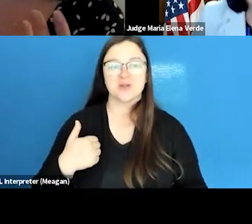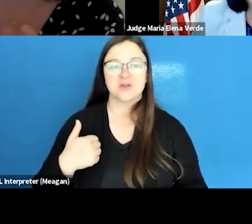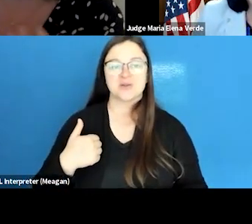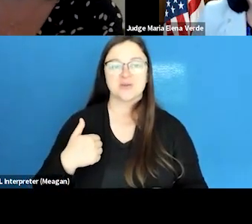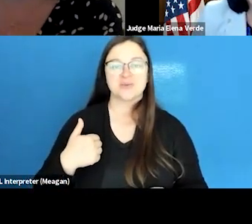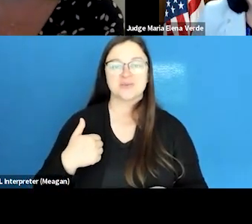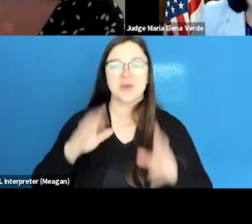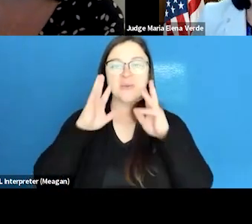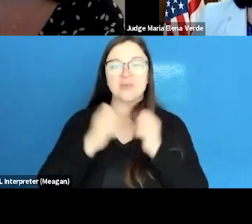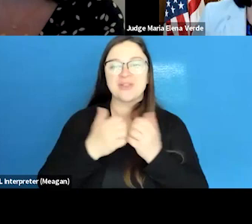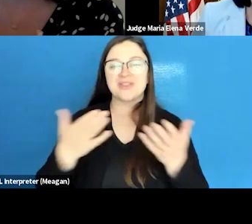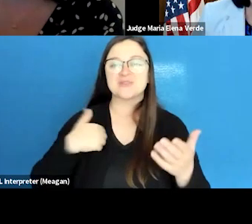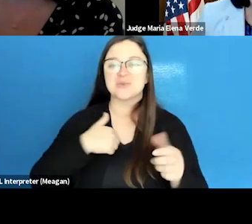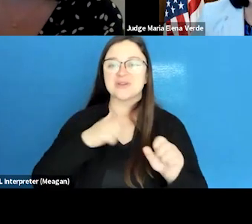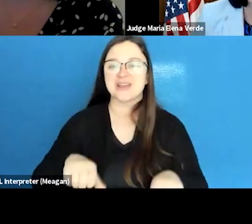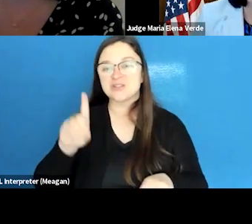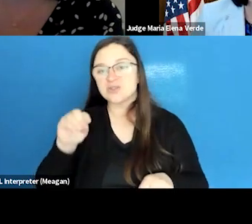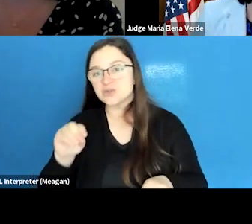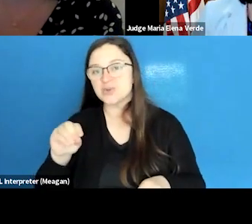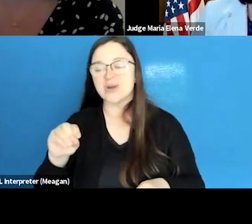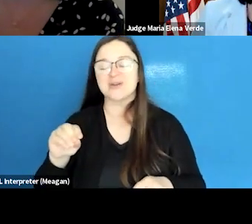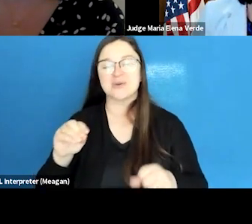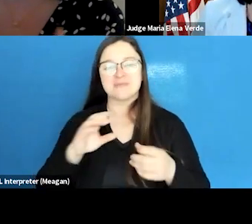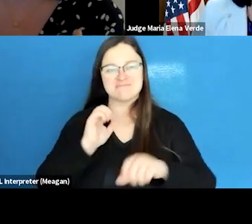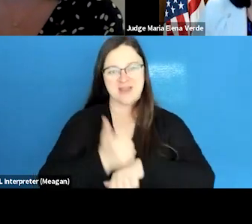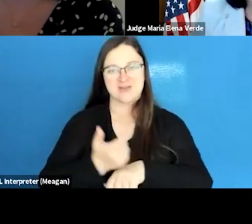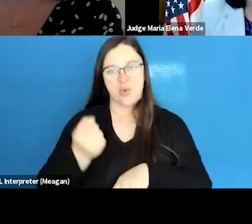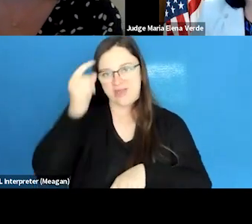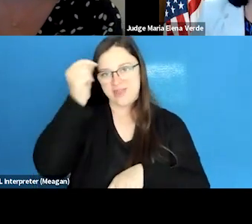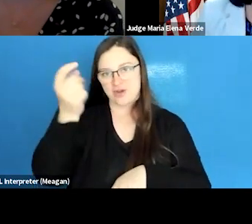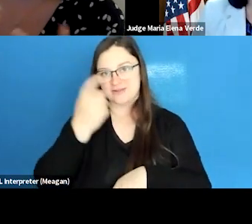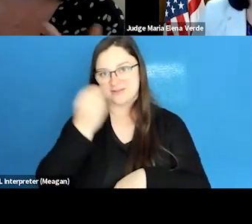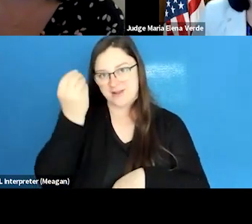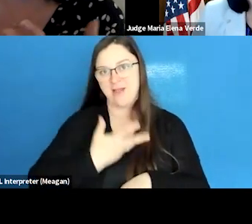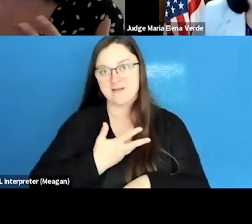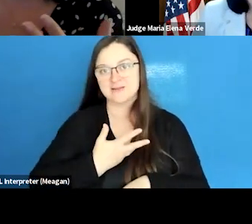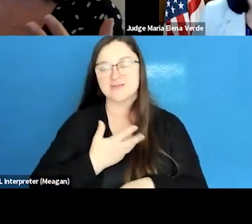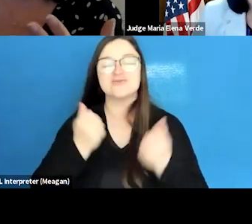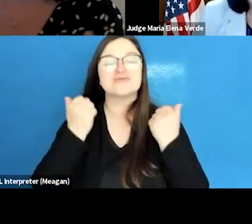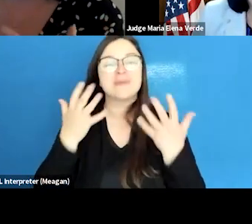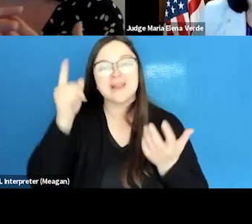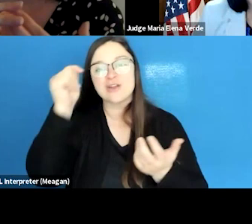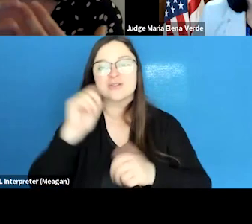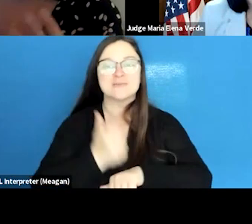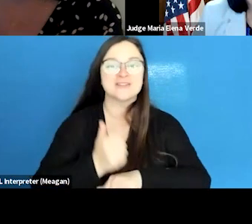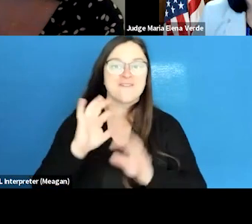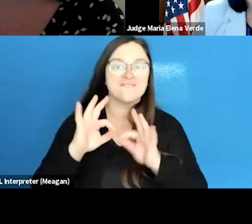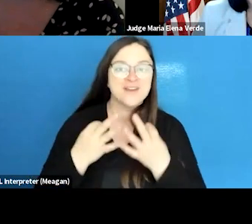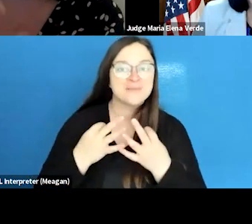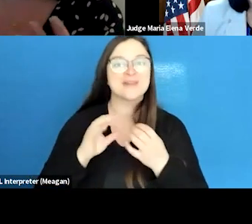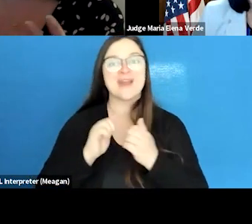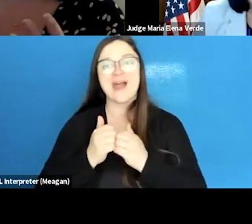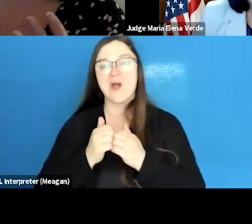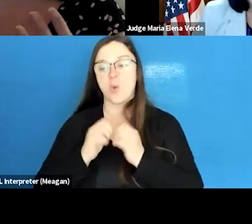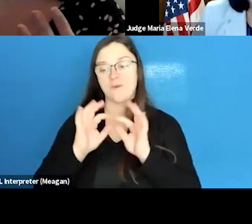what theories tell us. And there are tons of theories on families and how families interact